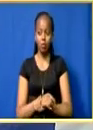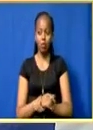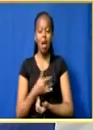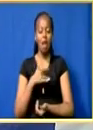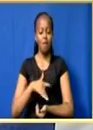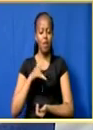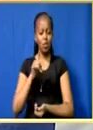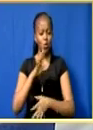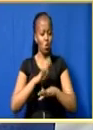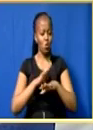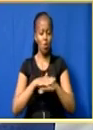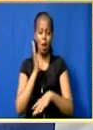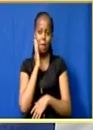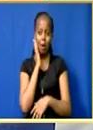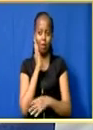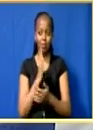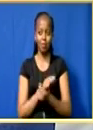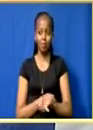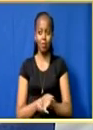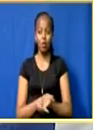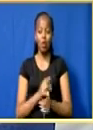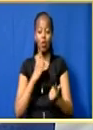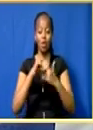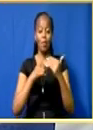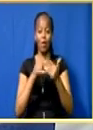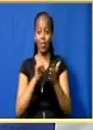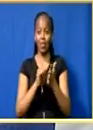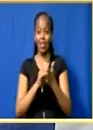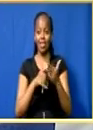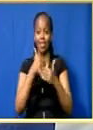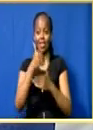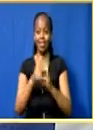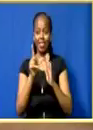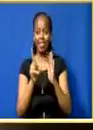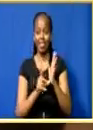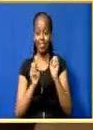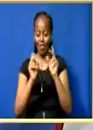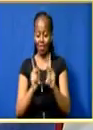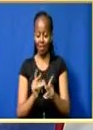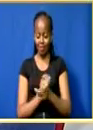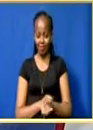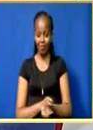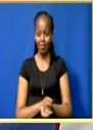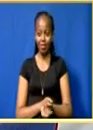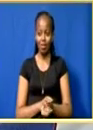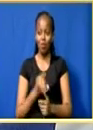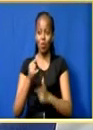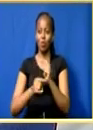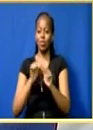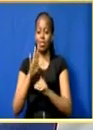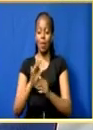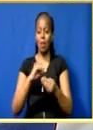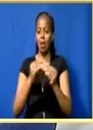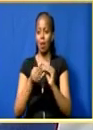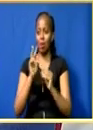you're a very good mother. We'll talk about that in the next lesson. Okay. Now, we go to step number